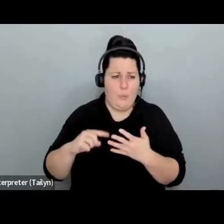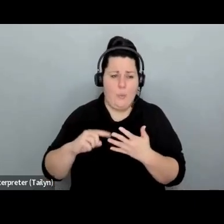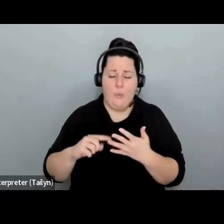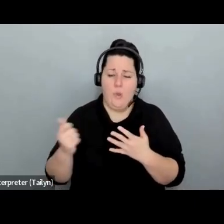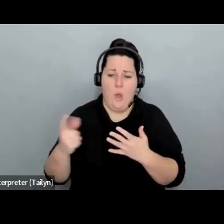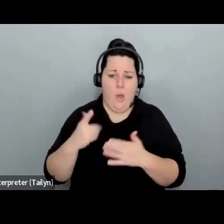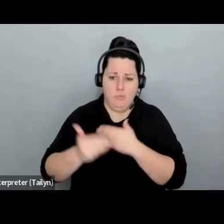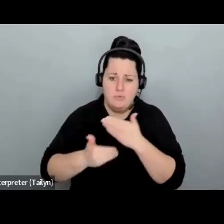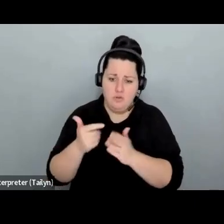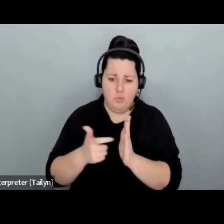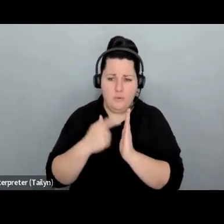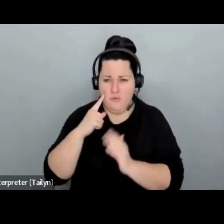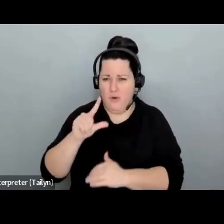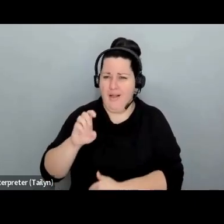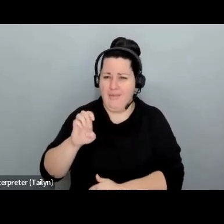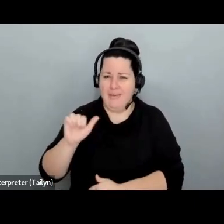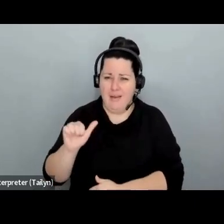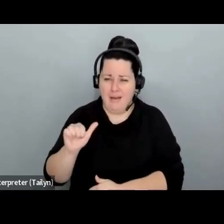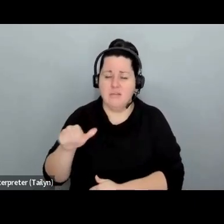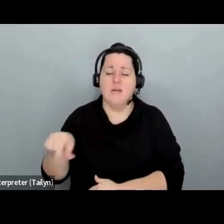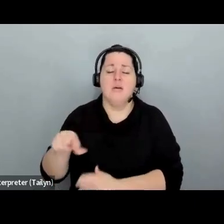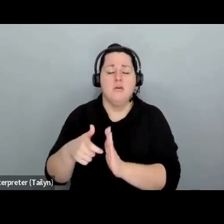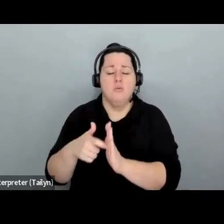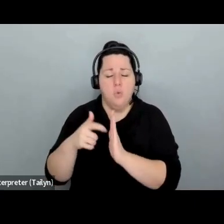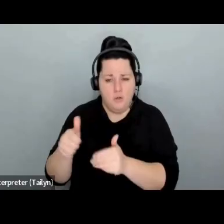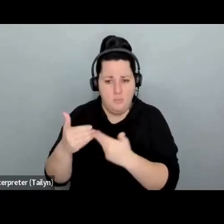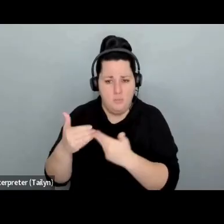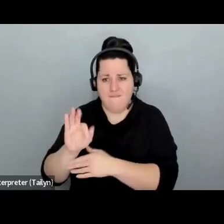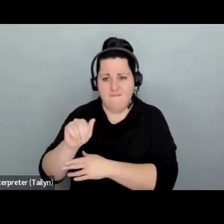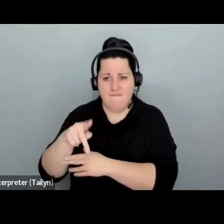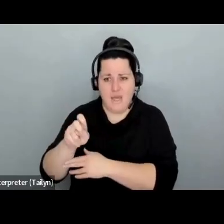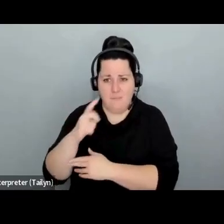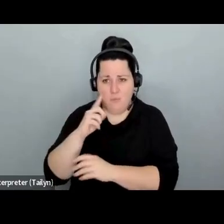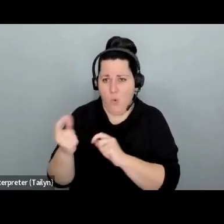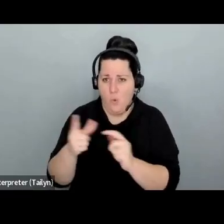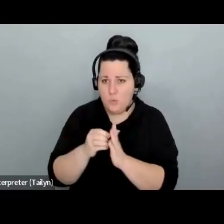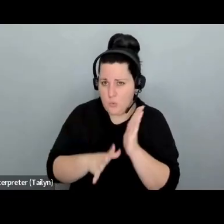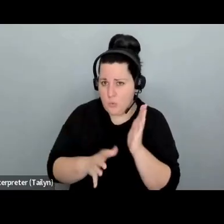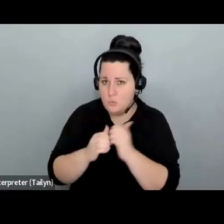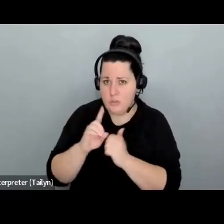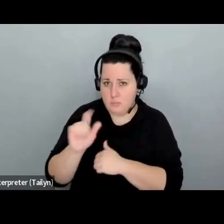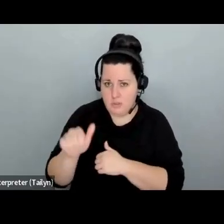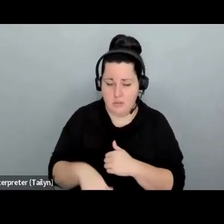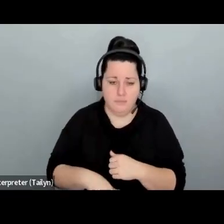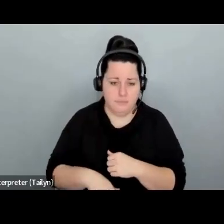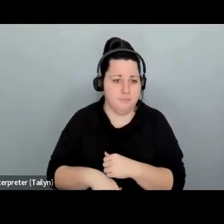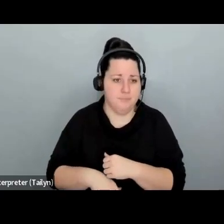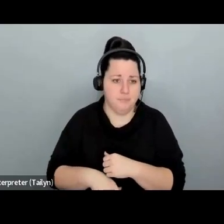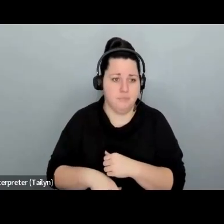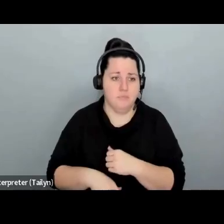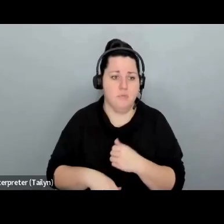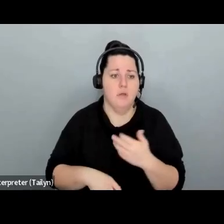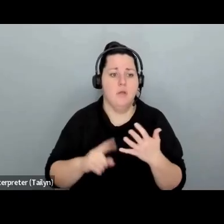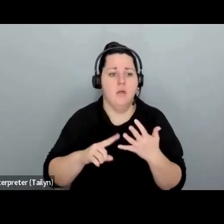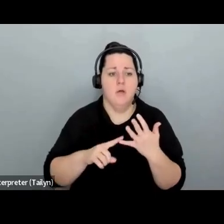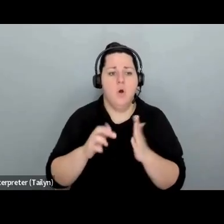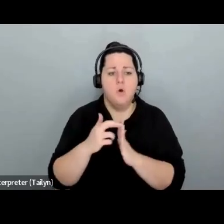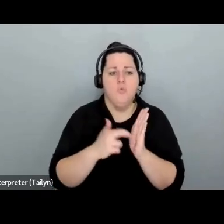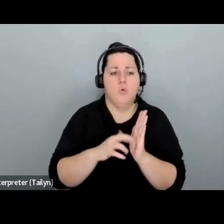and requirements for LEAs to provide FAPE for all students with disabilities. And